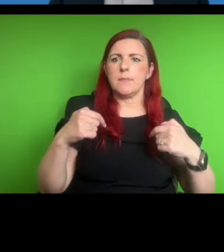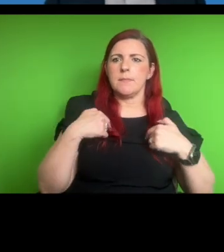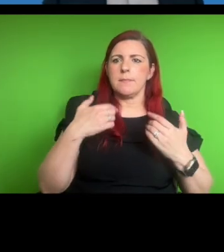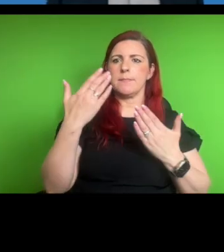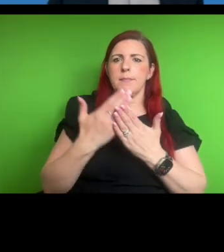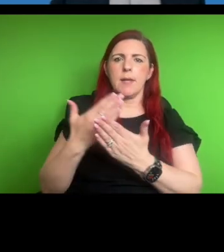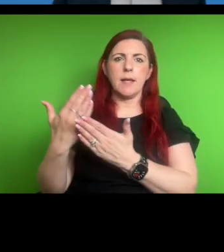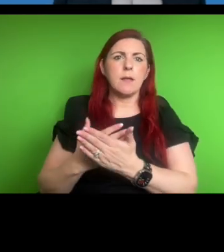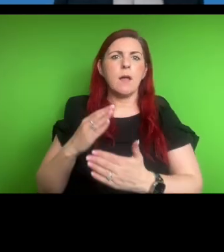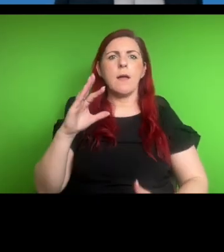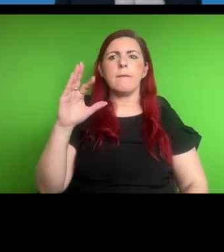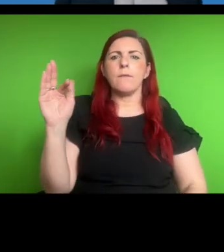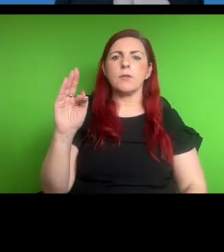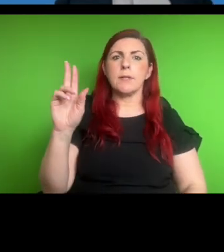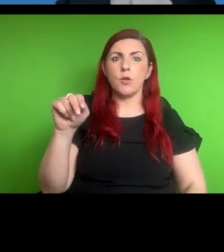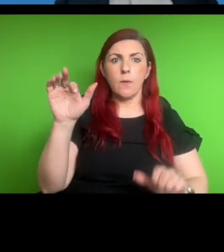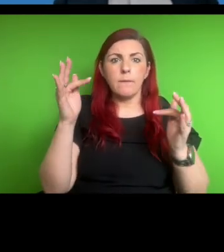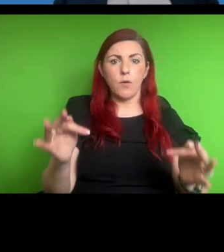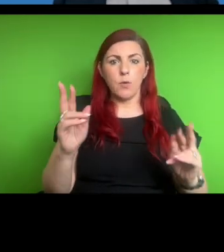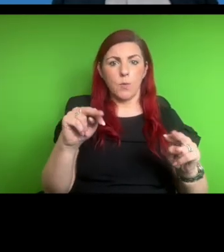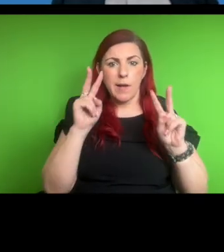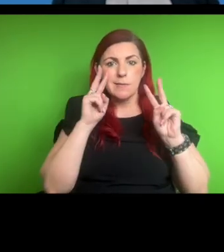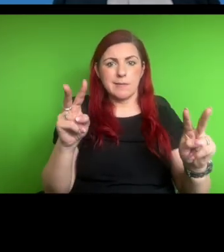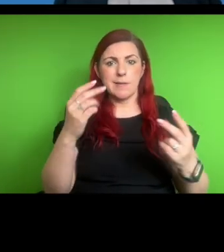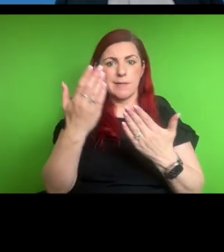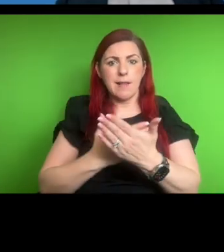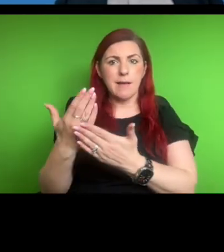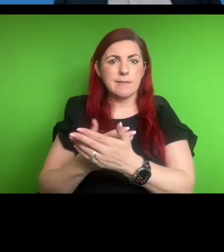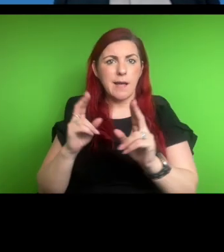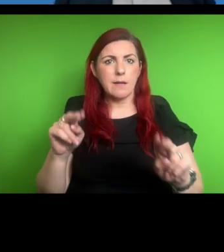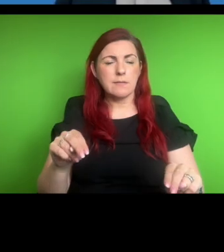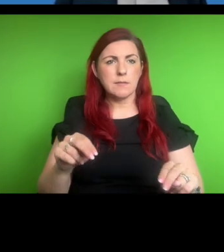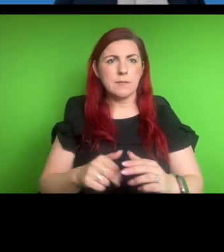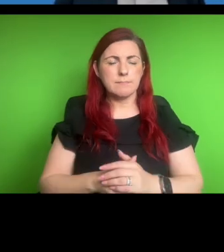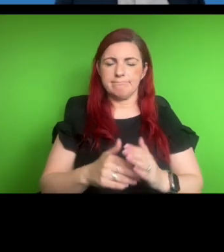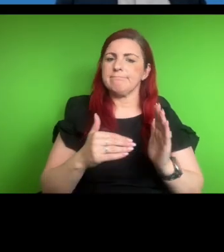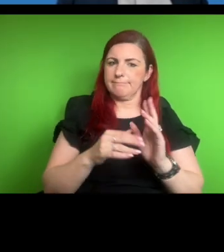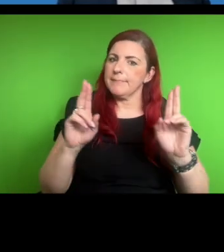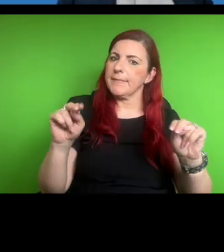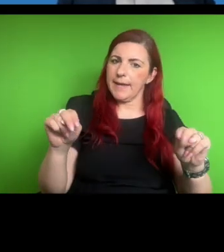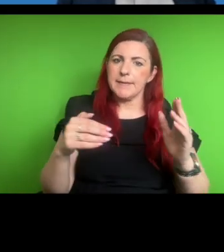that you're able to see my slides? I can see your slides, Donal. Yeah, great, thank you.